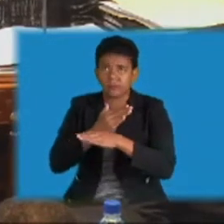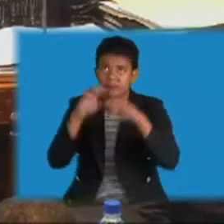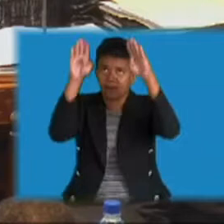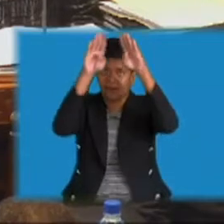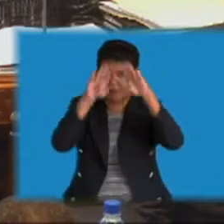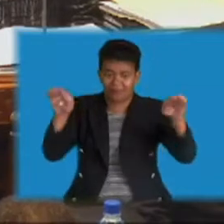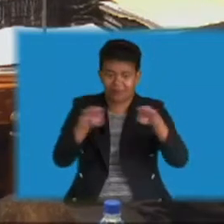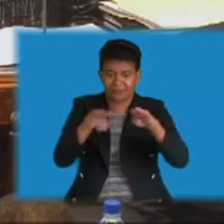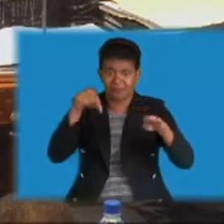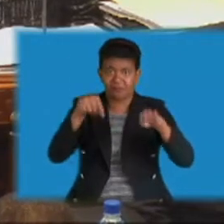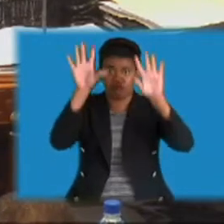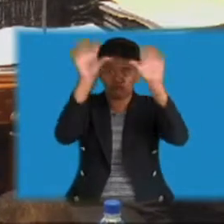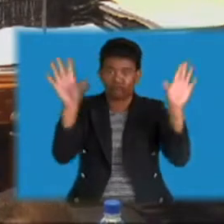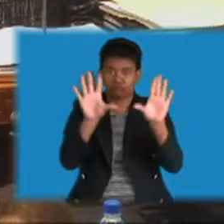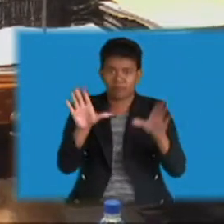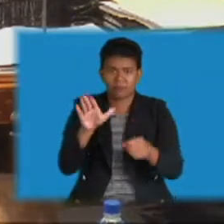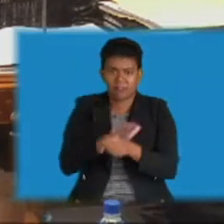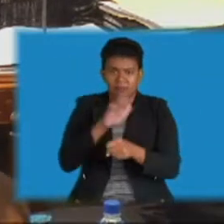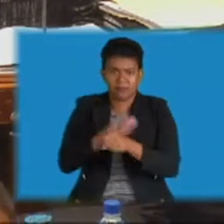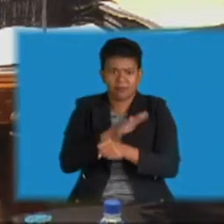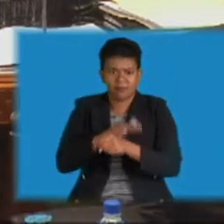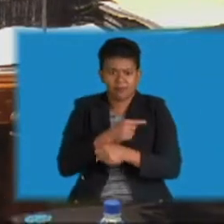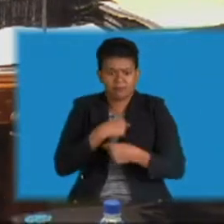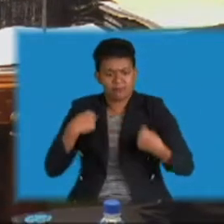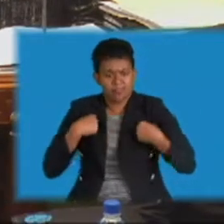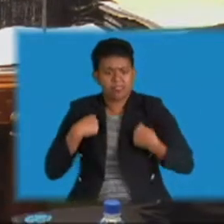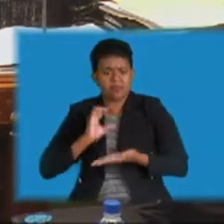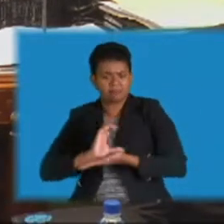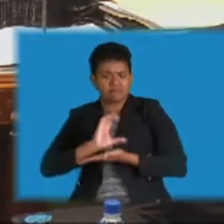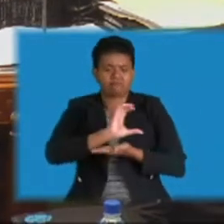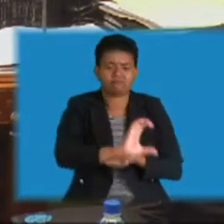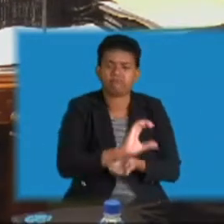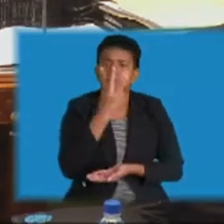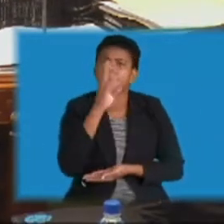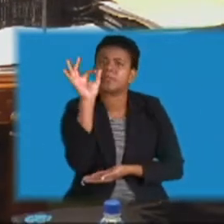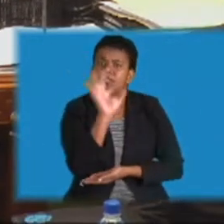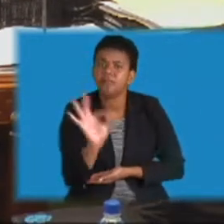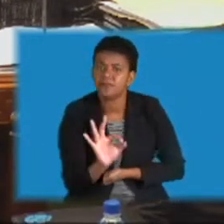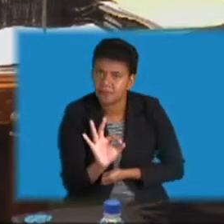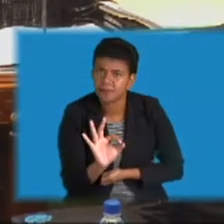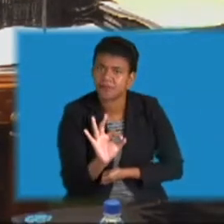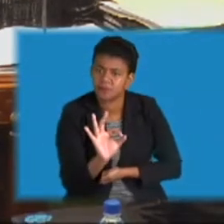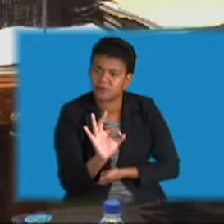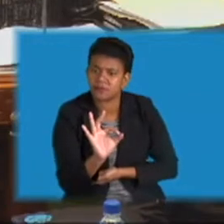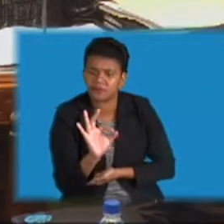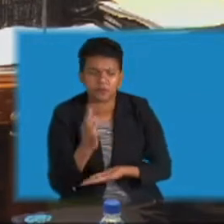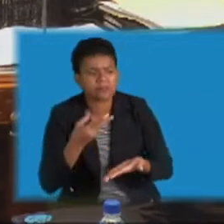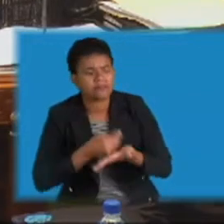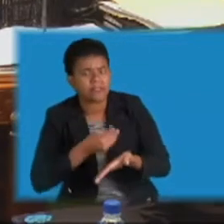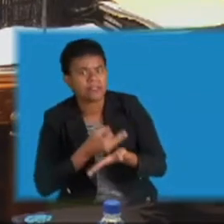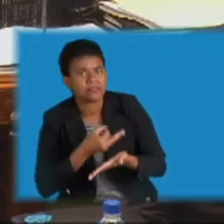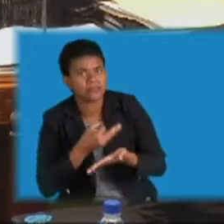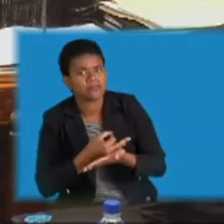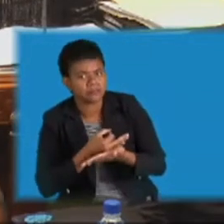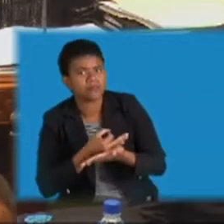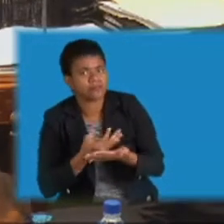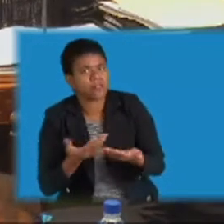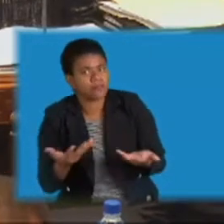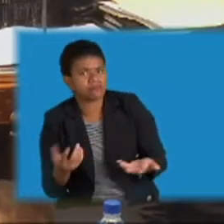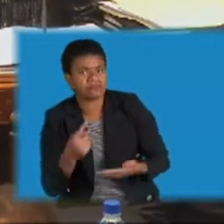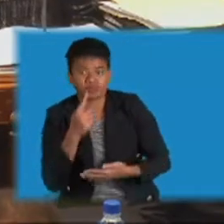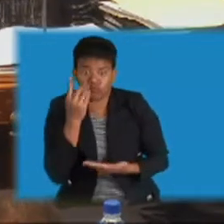the Fiji Pine Limited pays a 3% forest-based levy to forest-based companies to venture into